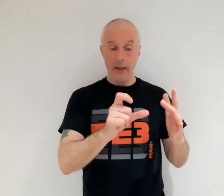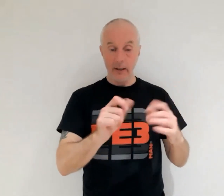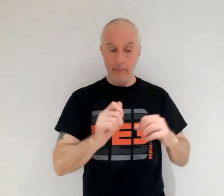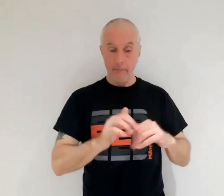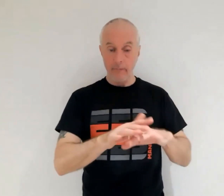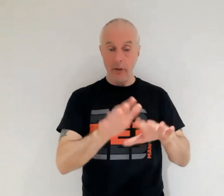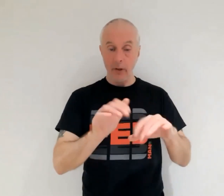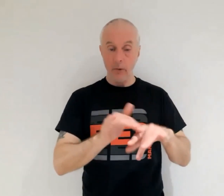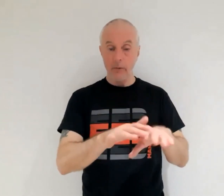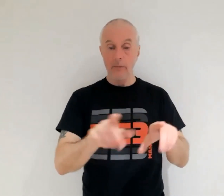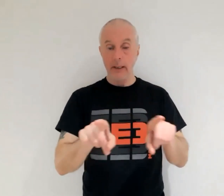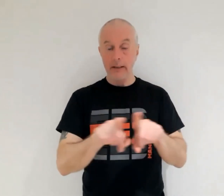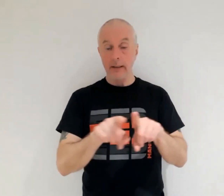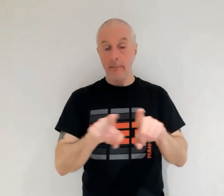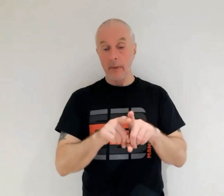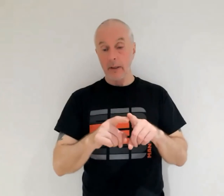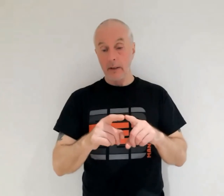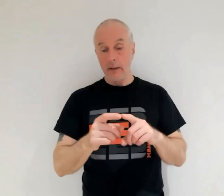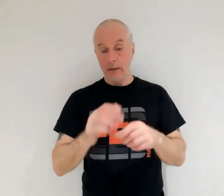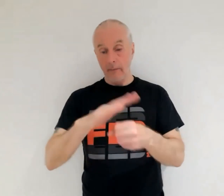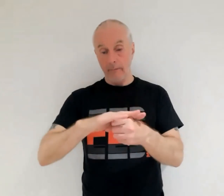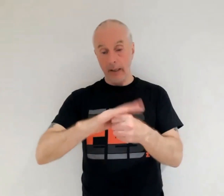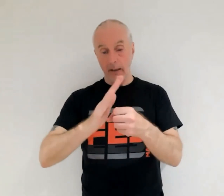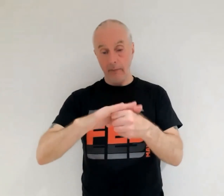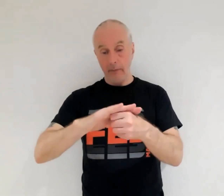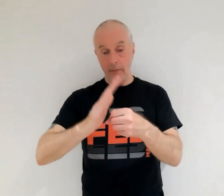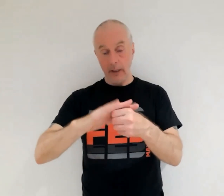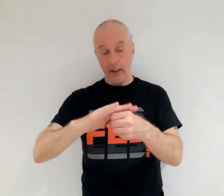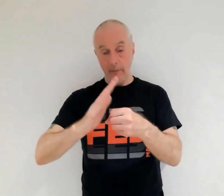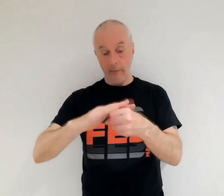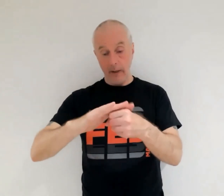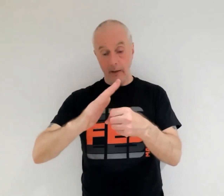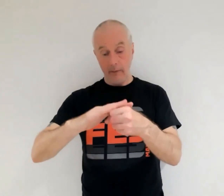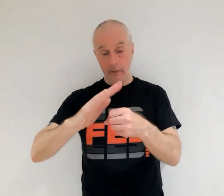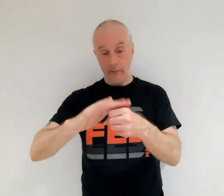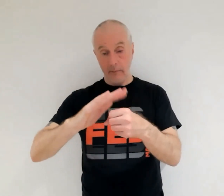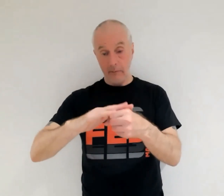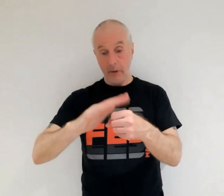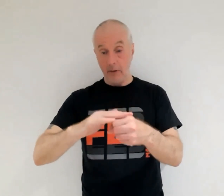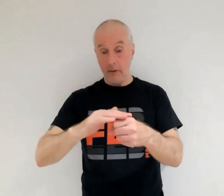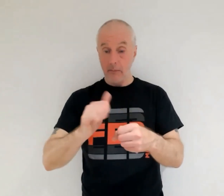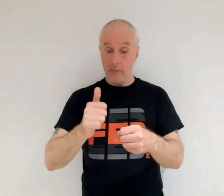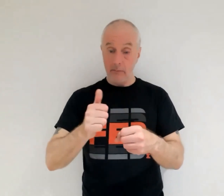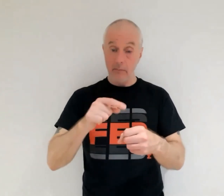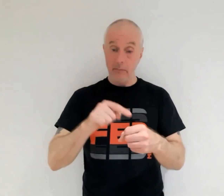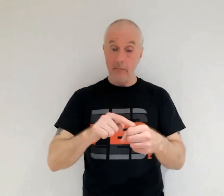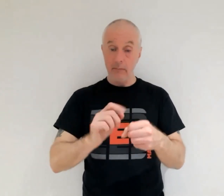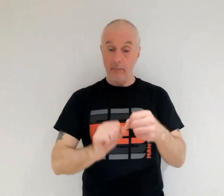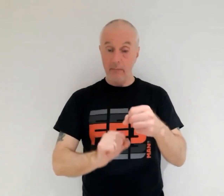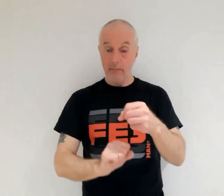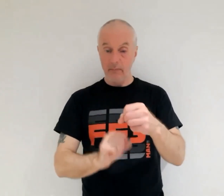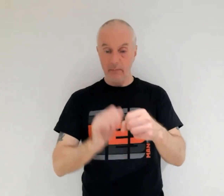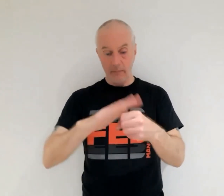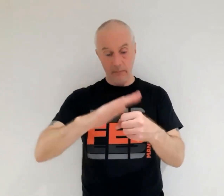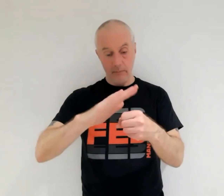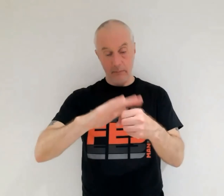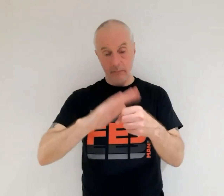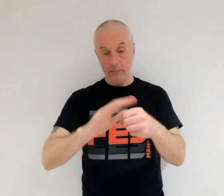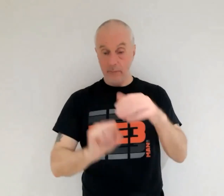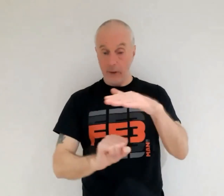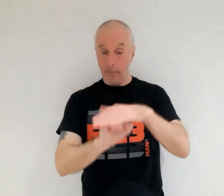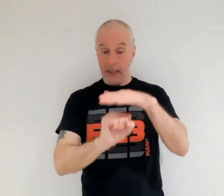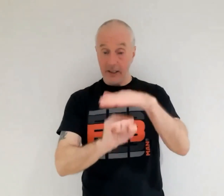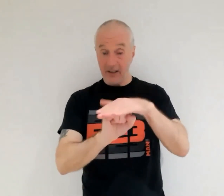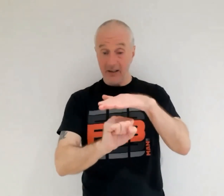Cycling valves, for example, are a good example of that. At the pressures that we're talking about here, and the partial pressure,